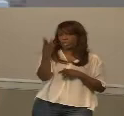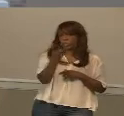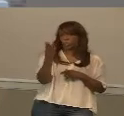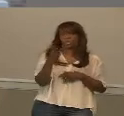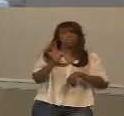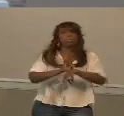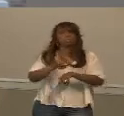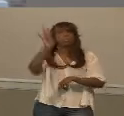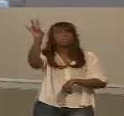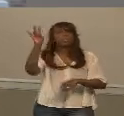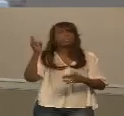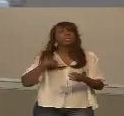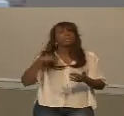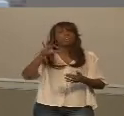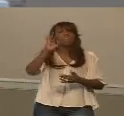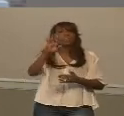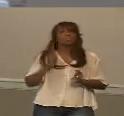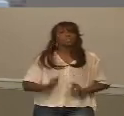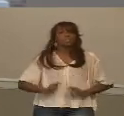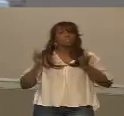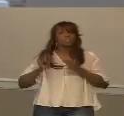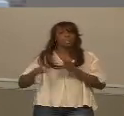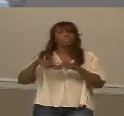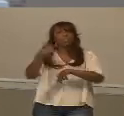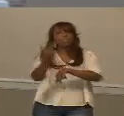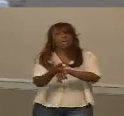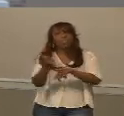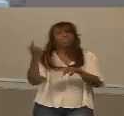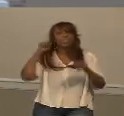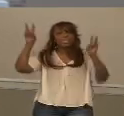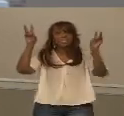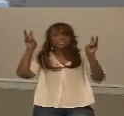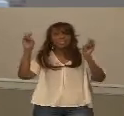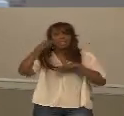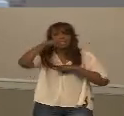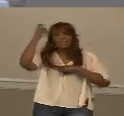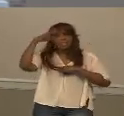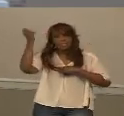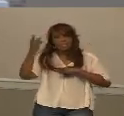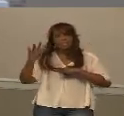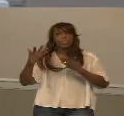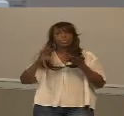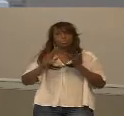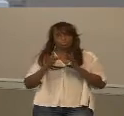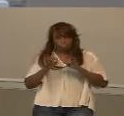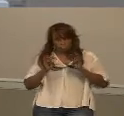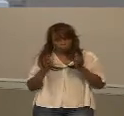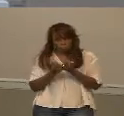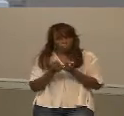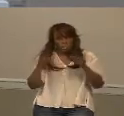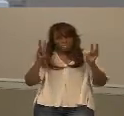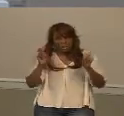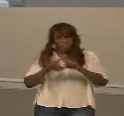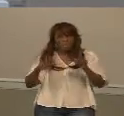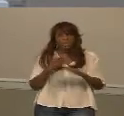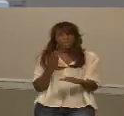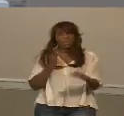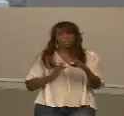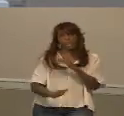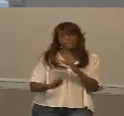7 p.m. on Facebook Live for Galilee's topical summer series. This week's topic is